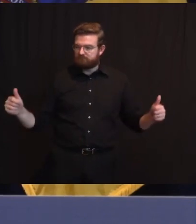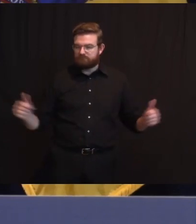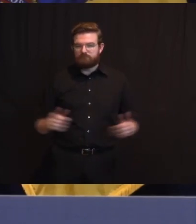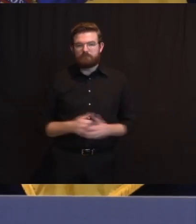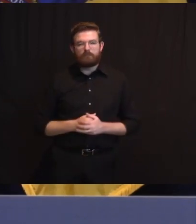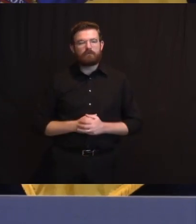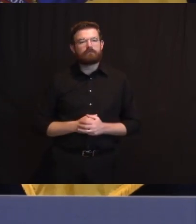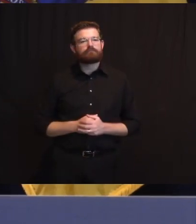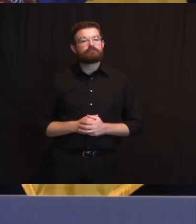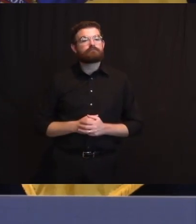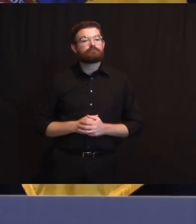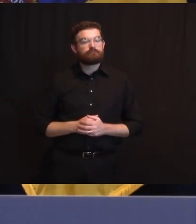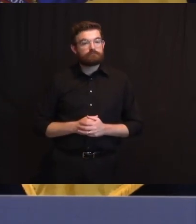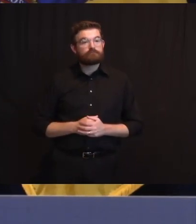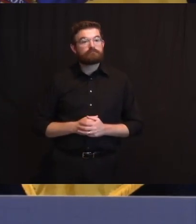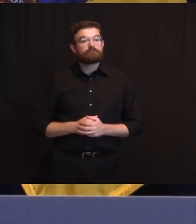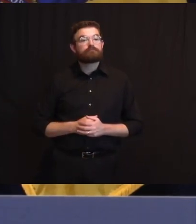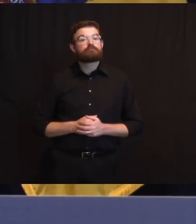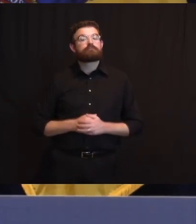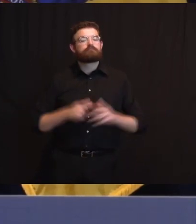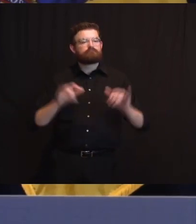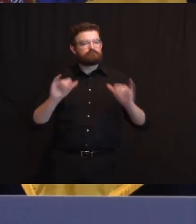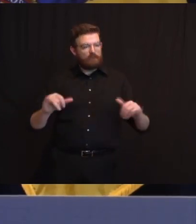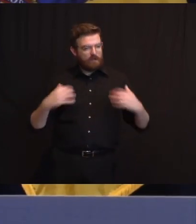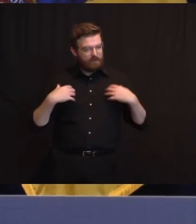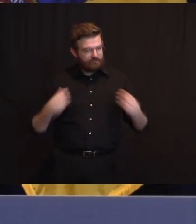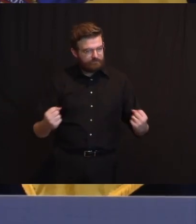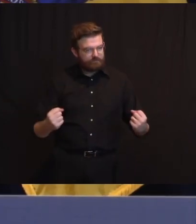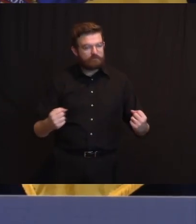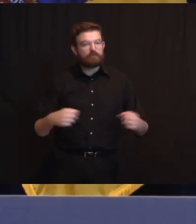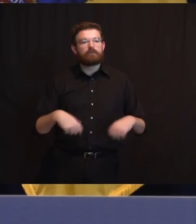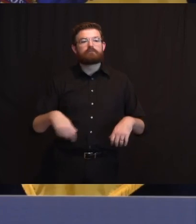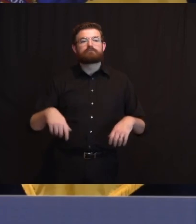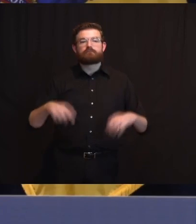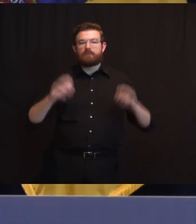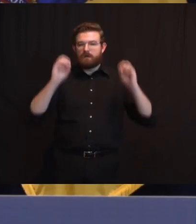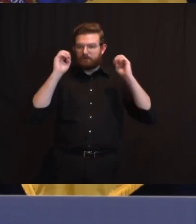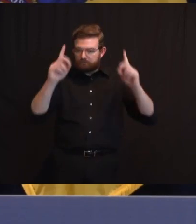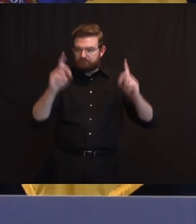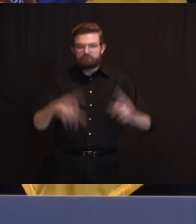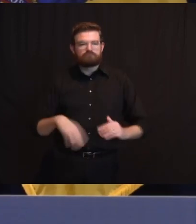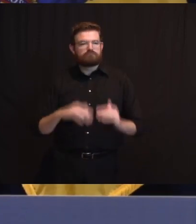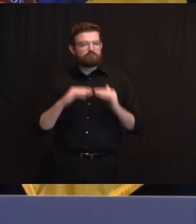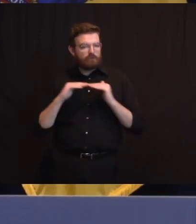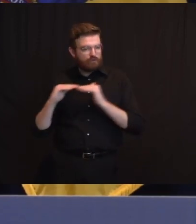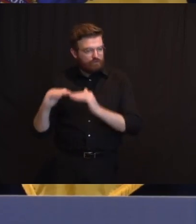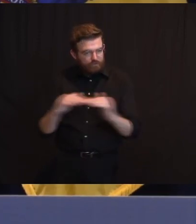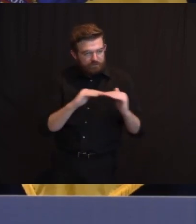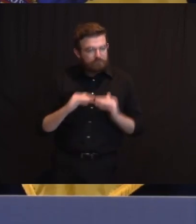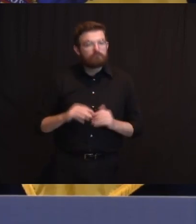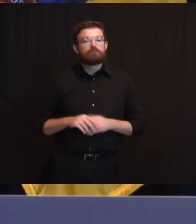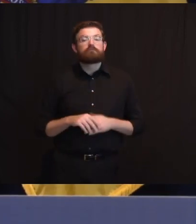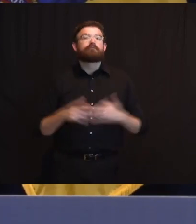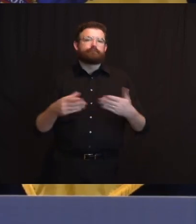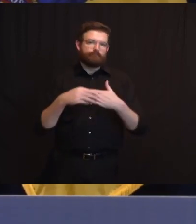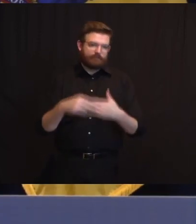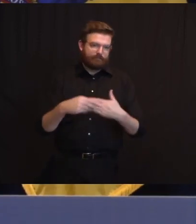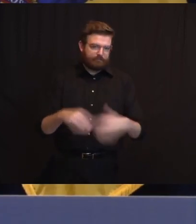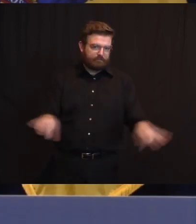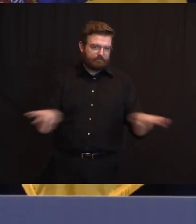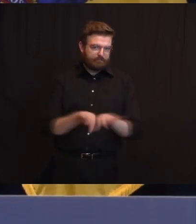health and safety, it's education, it's equity. That'll continue to guide us, and flexibility. We want to give parents,